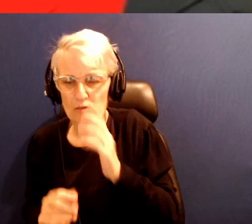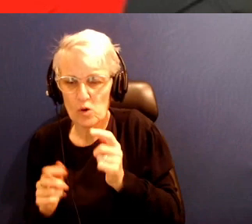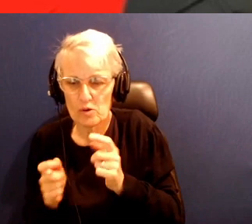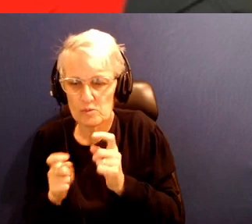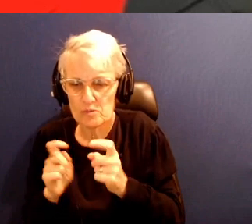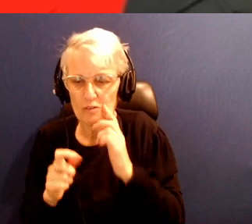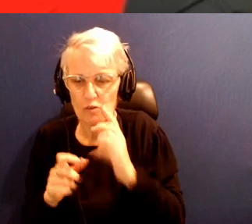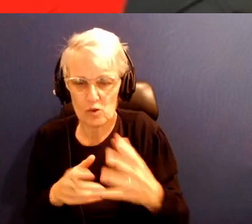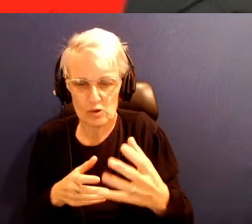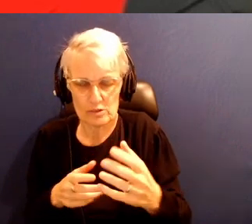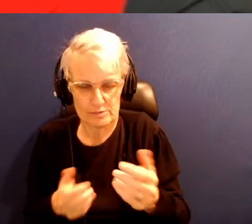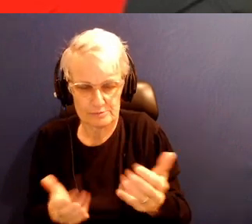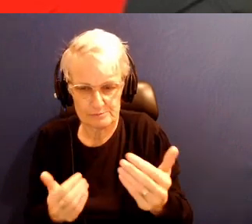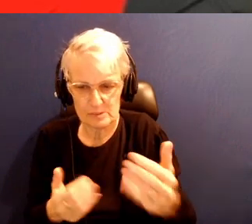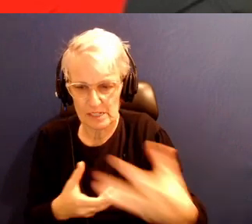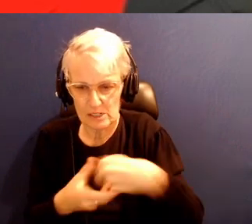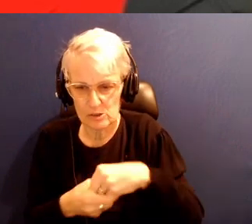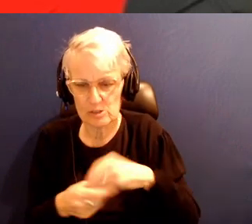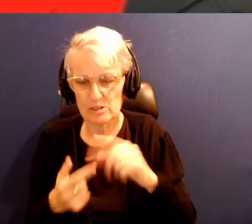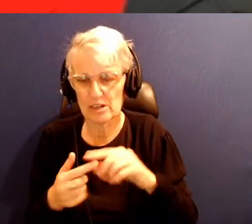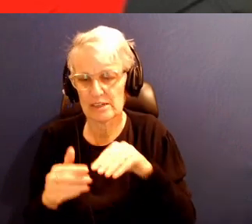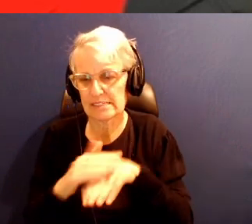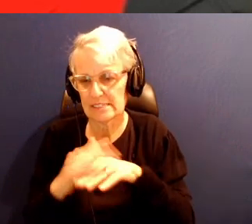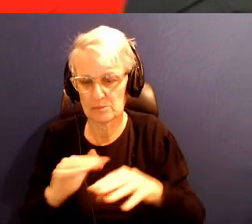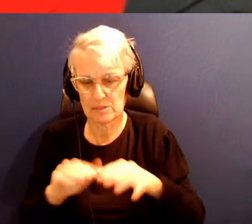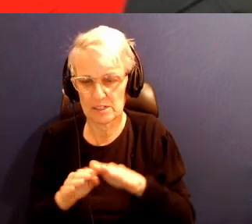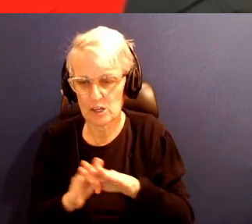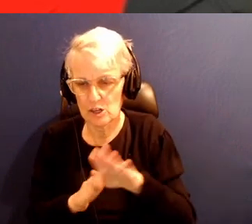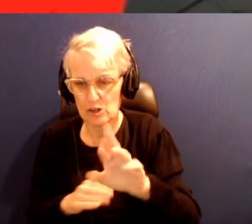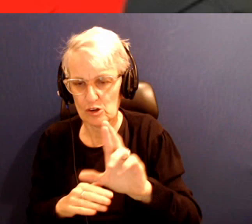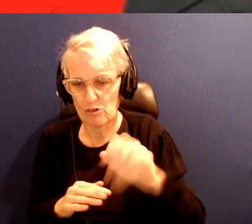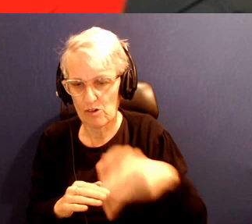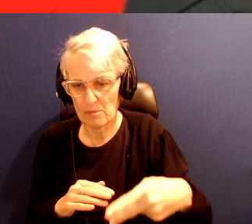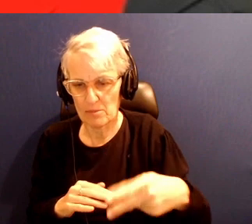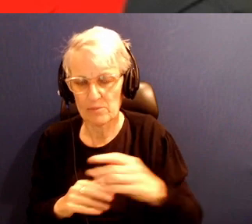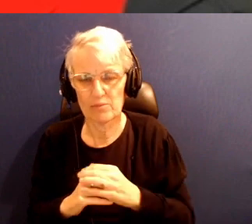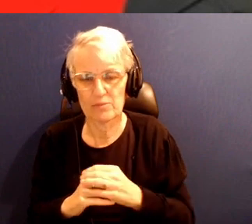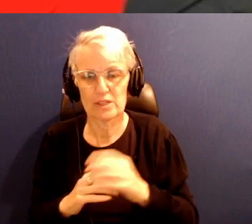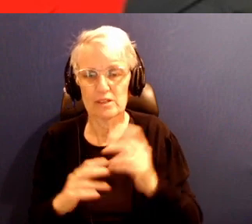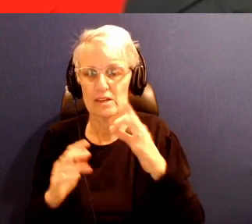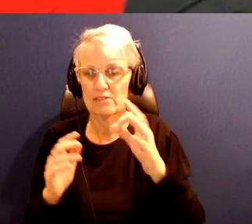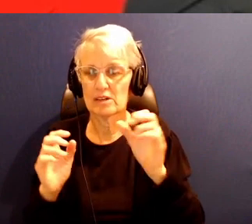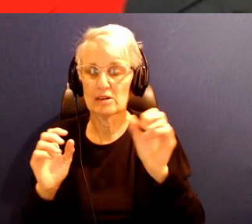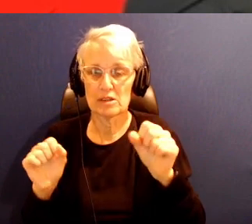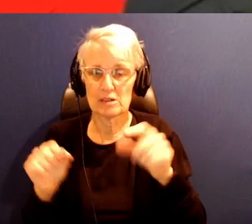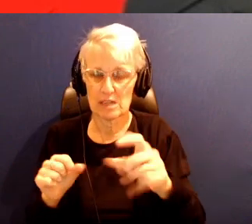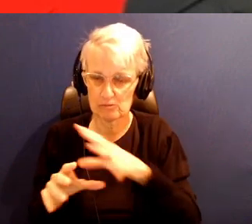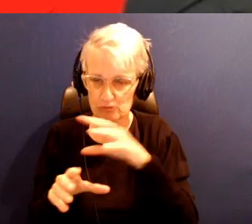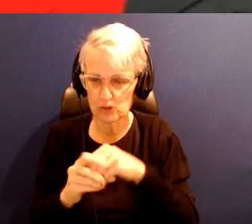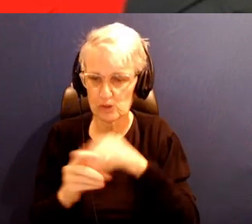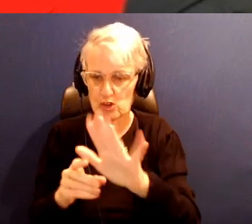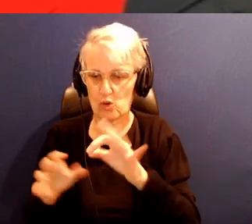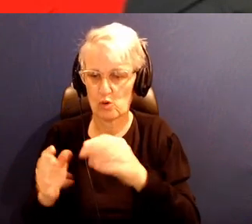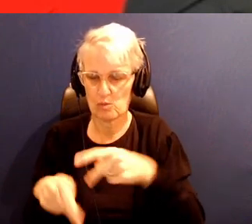works to promote inclusion, such as accessibility ramps. If applicable, describe this